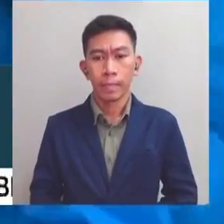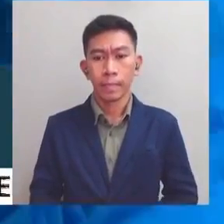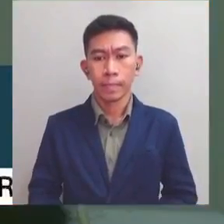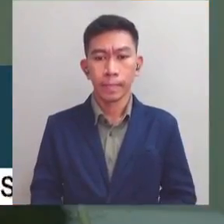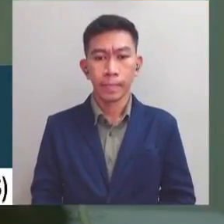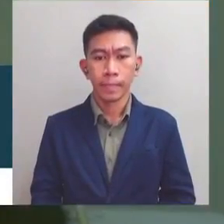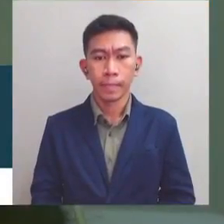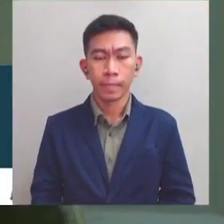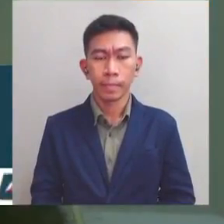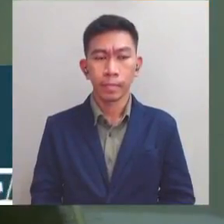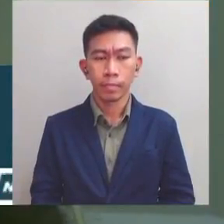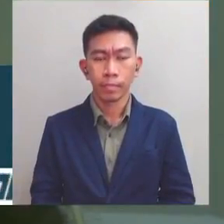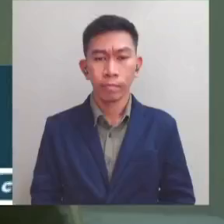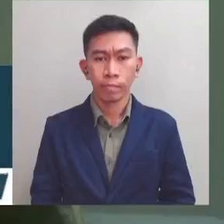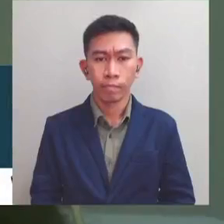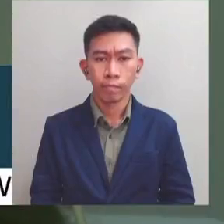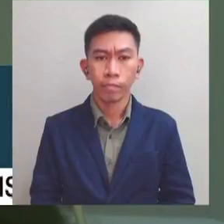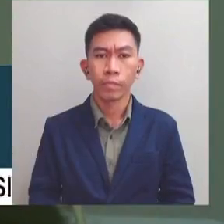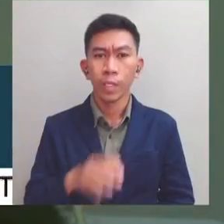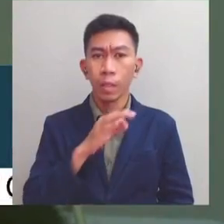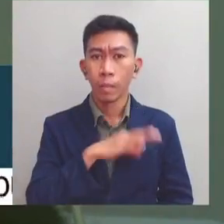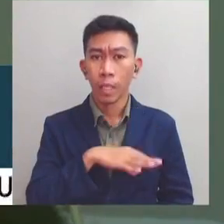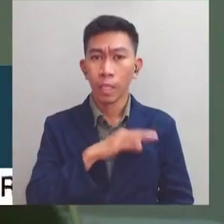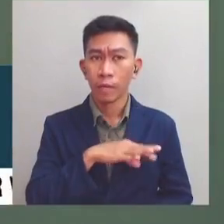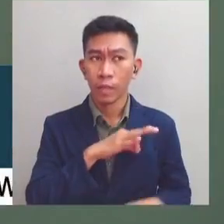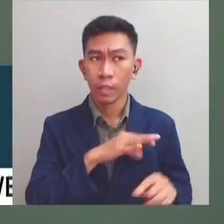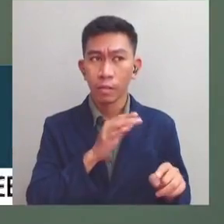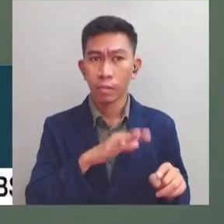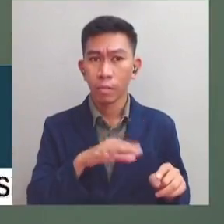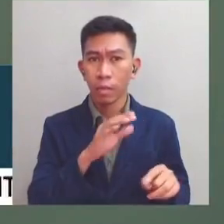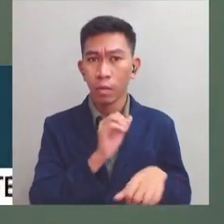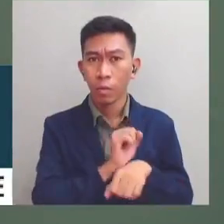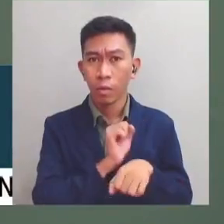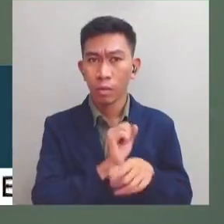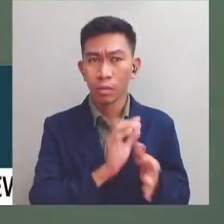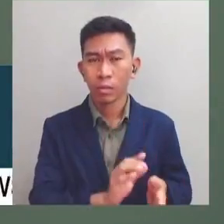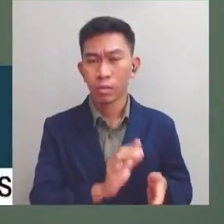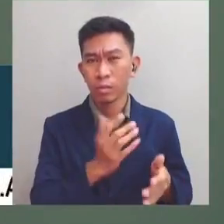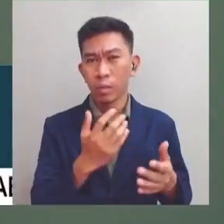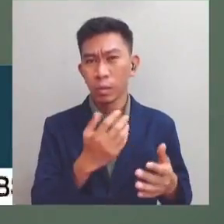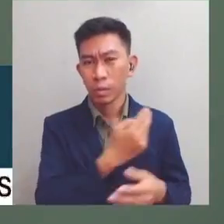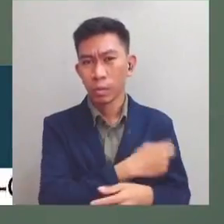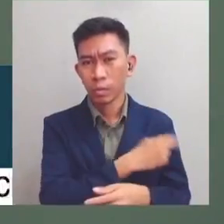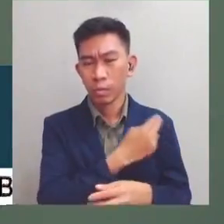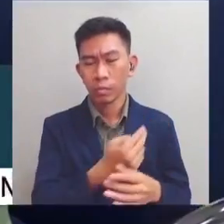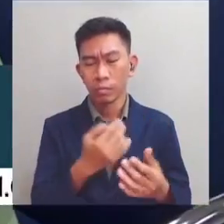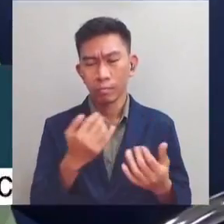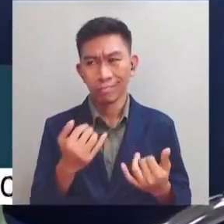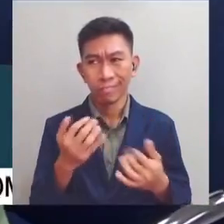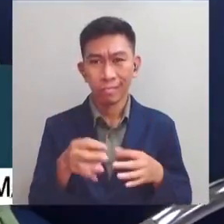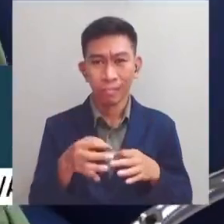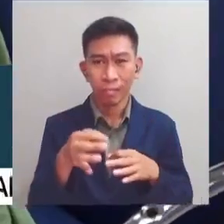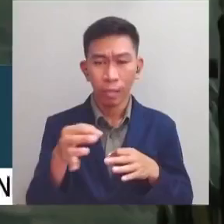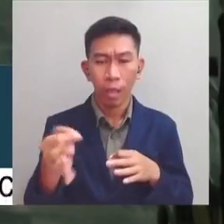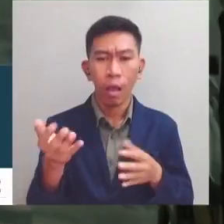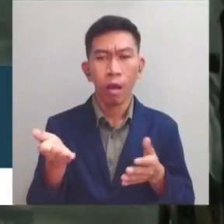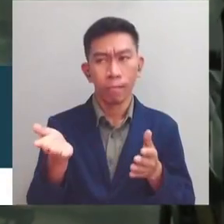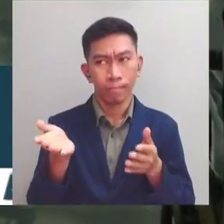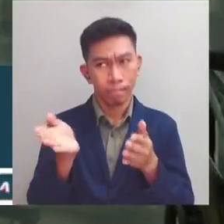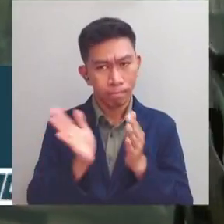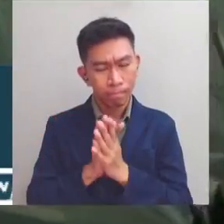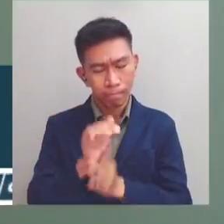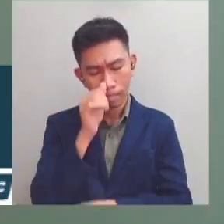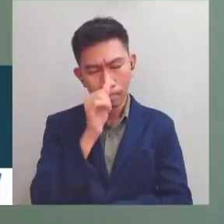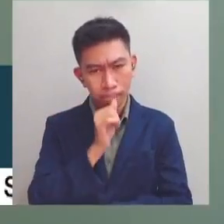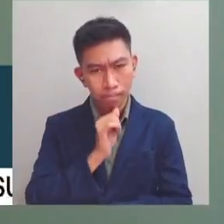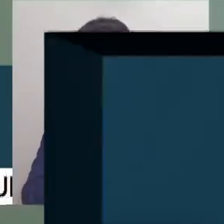As for the delayed benefits of health workers, Herbosa appeals for more patience, but he assures them they will receive their